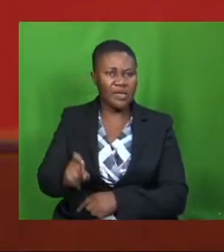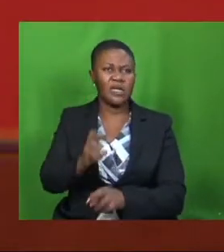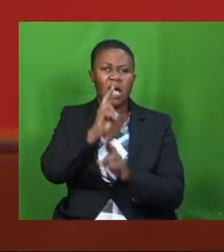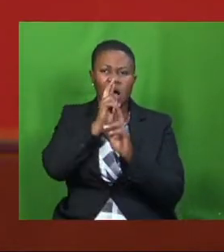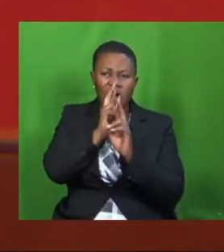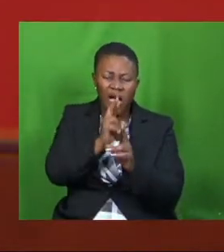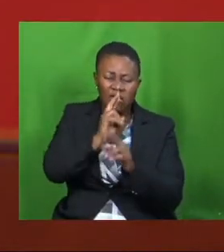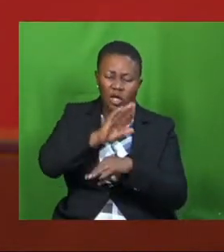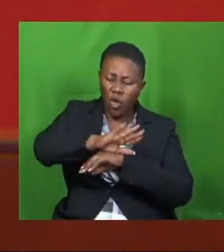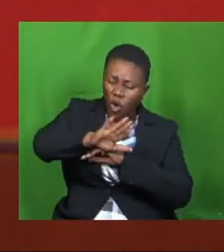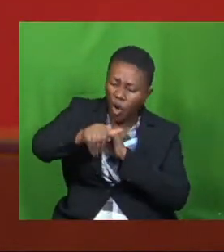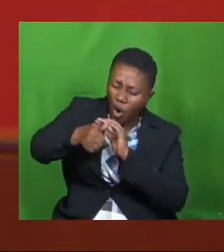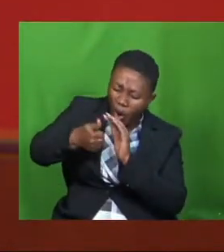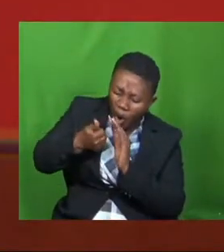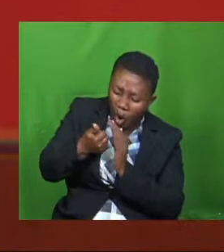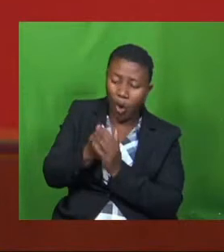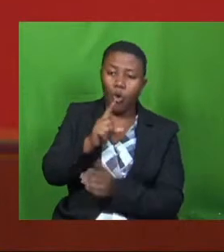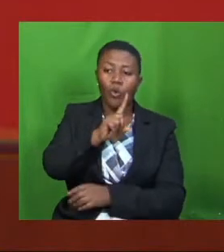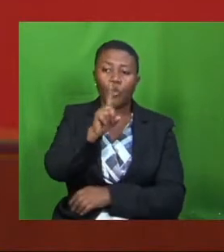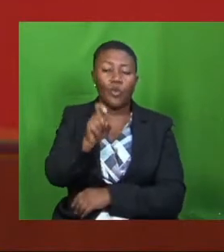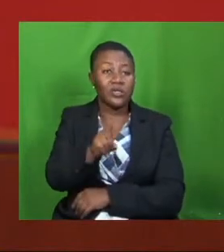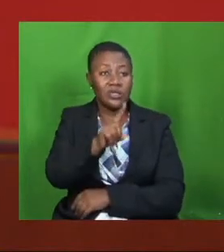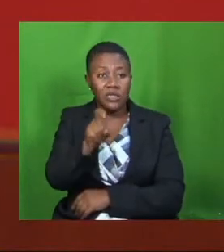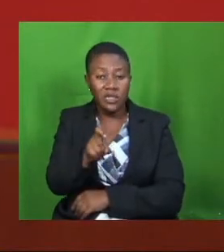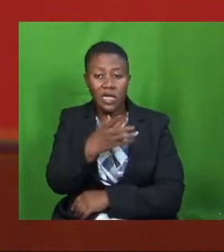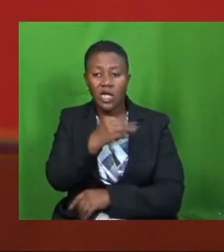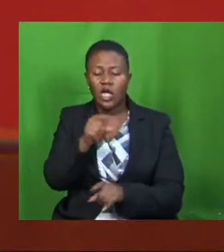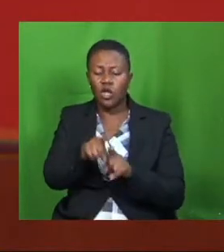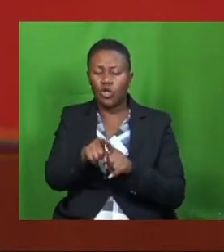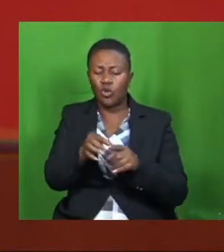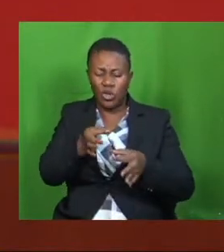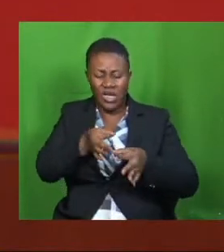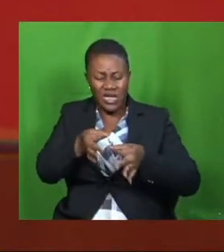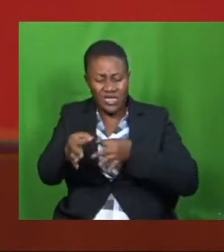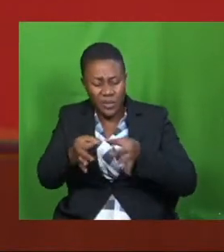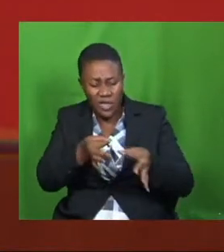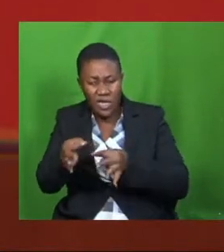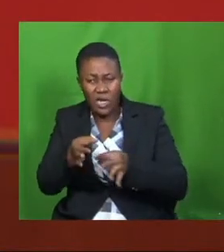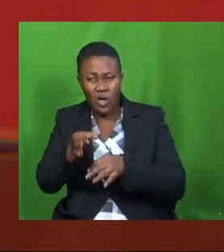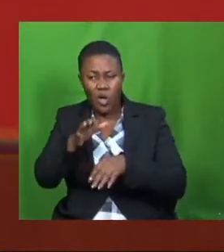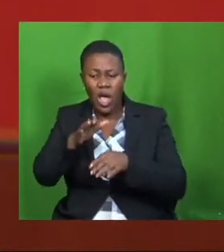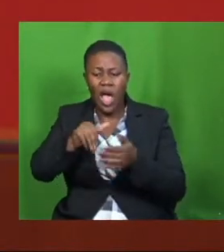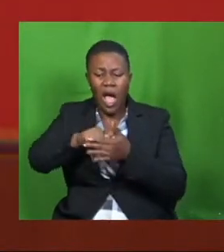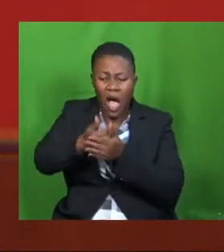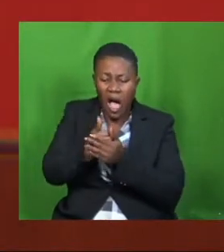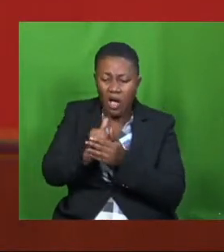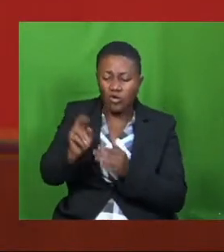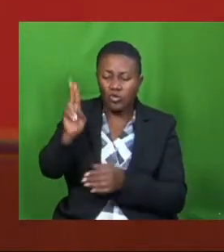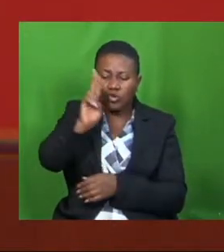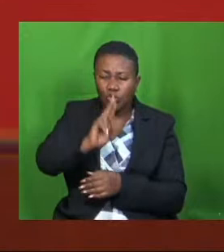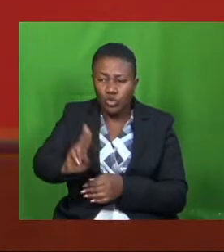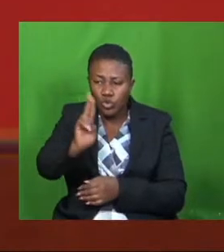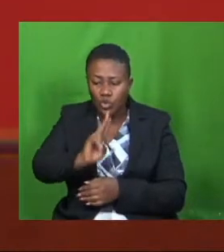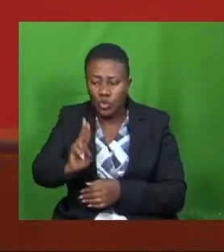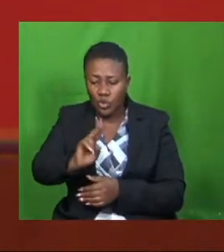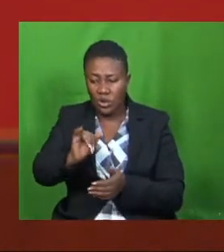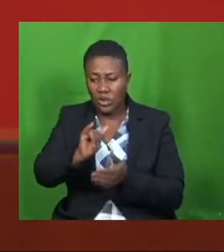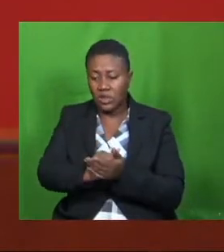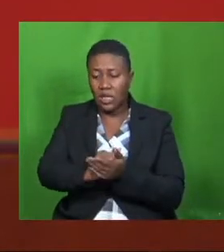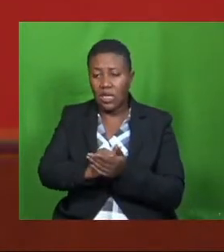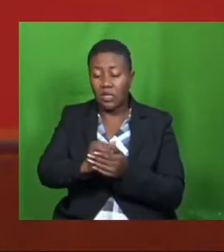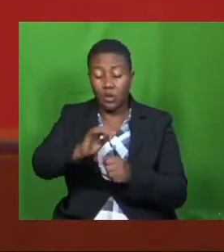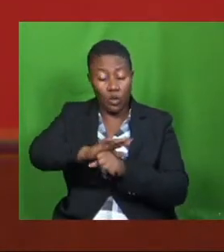did. And so that issue had to be discussed, and later on, he was allowed to present the